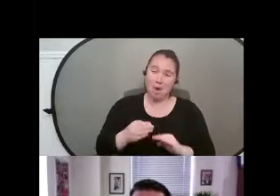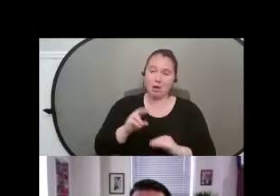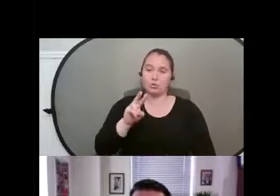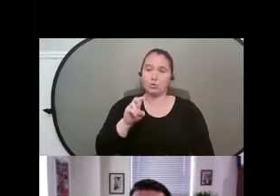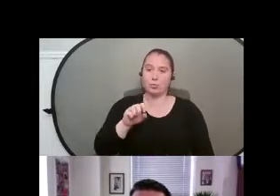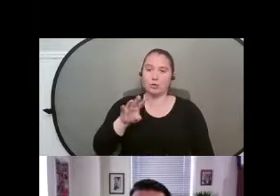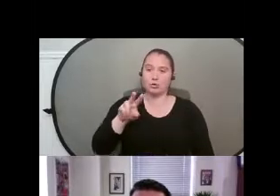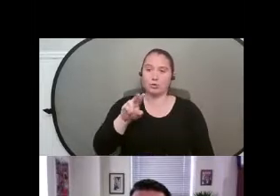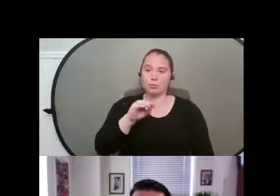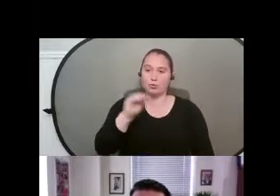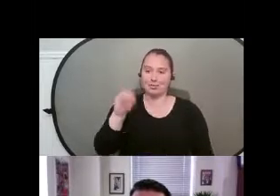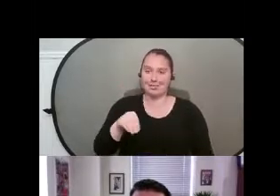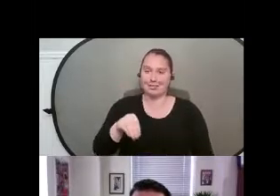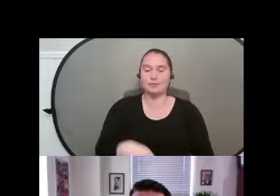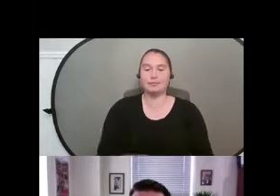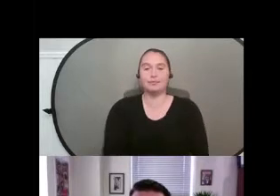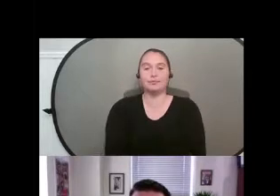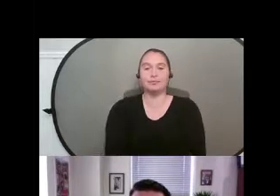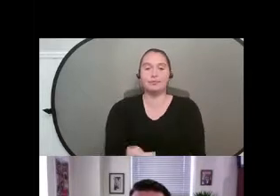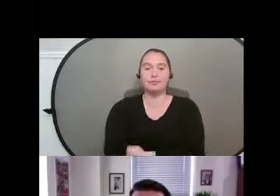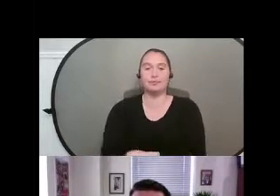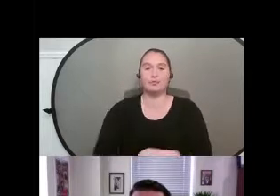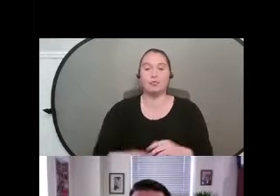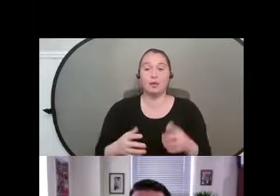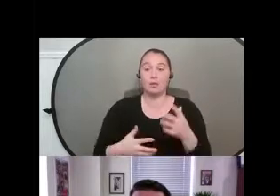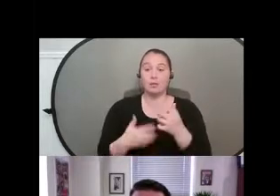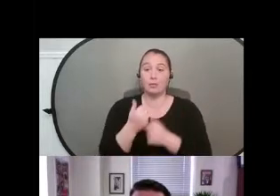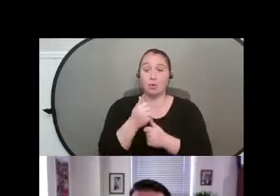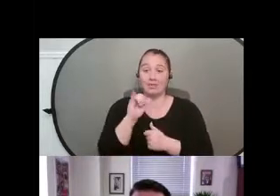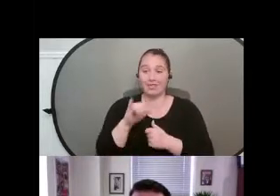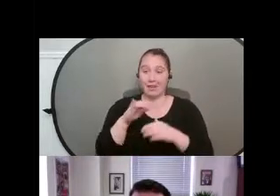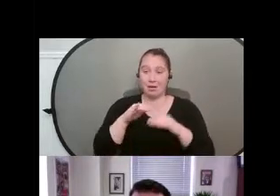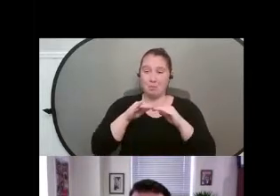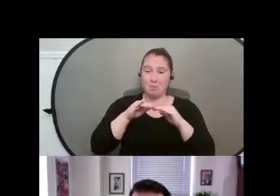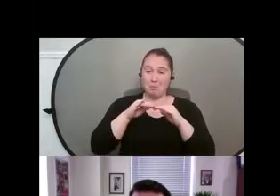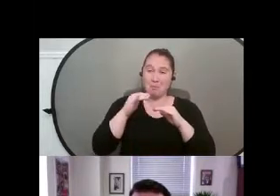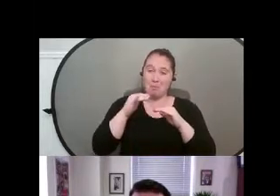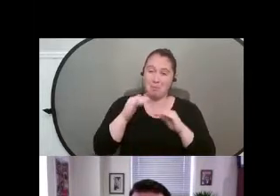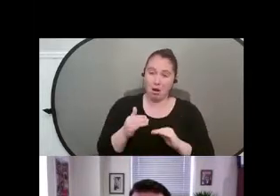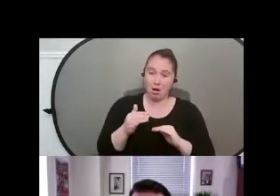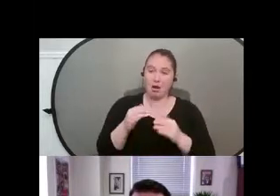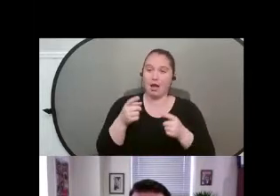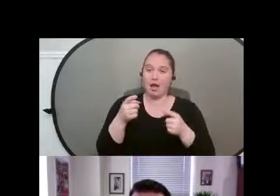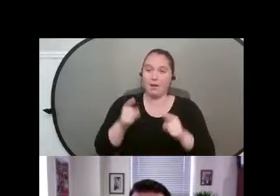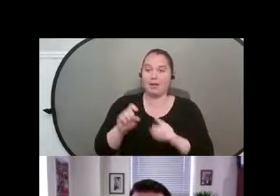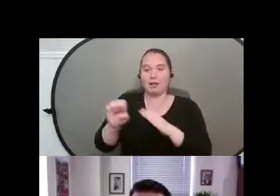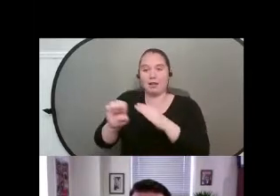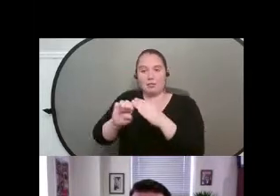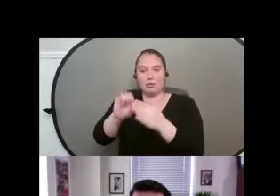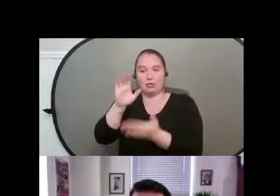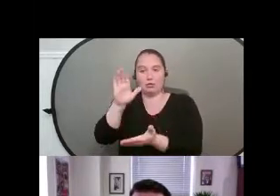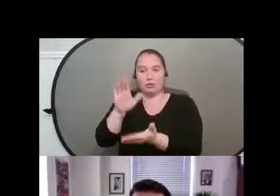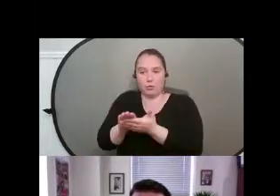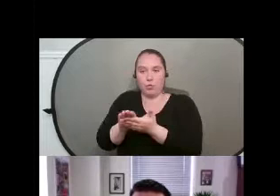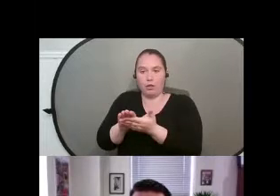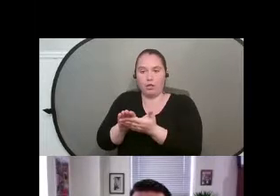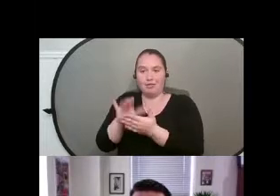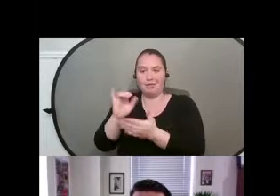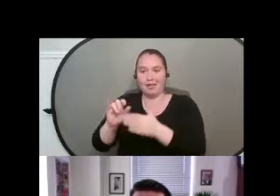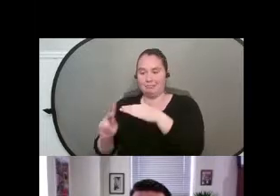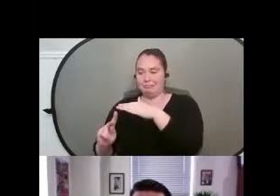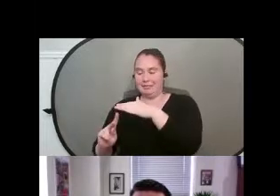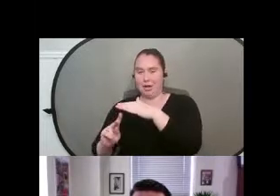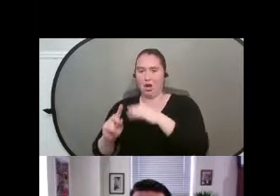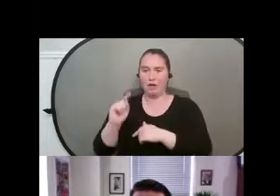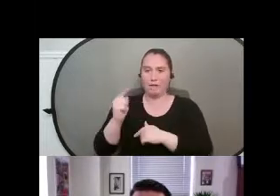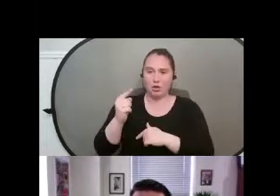2.2%. The biggest share of that decline did happen at those elementary grade levels. It was the kindergarten,